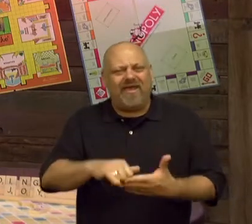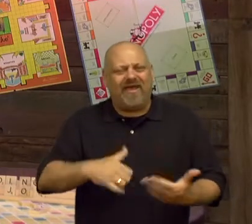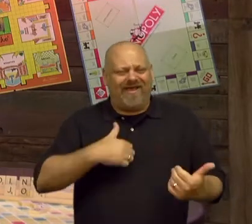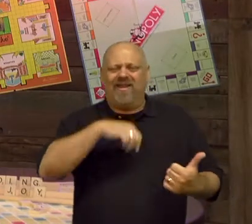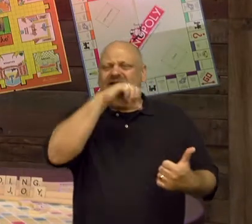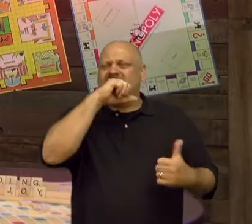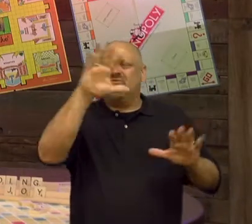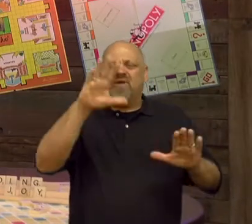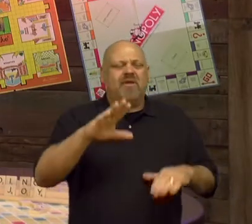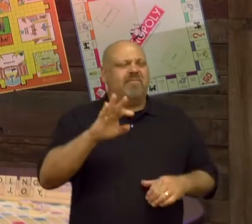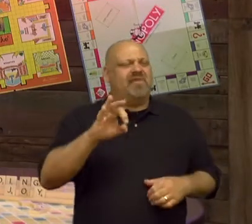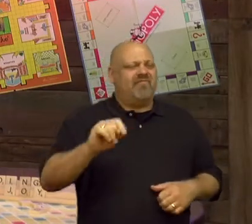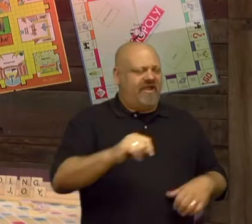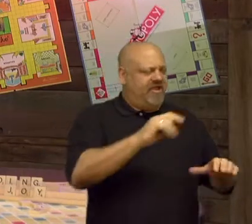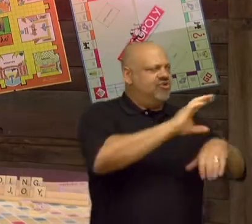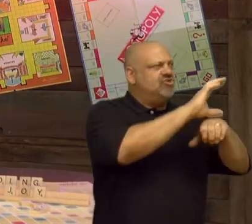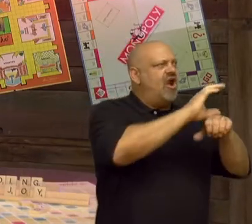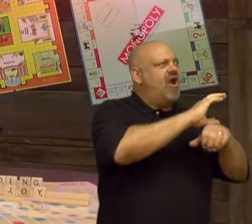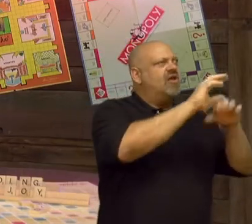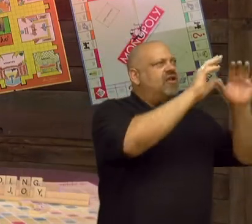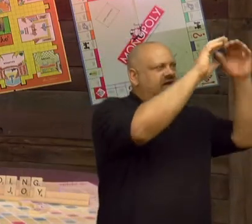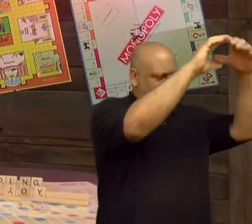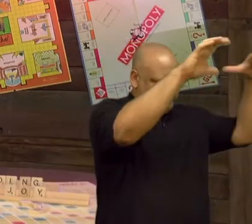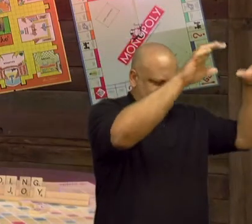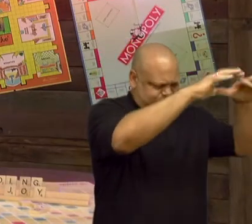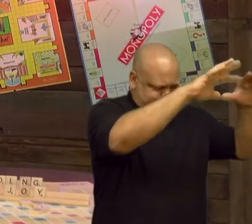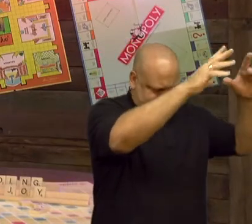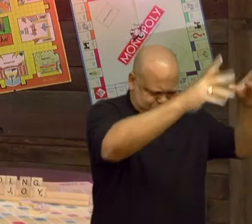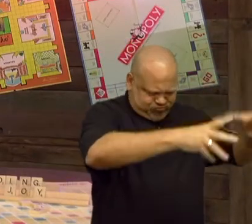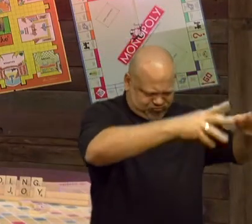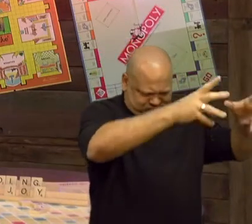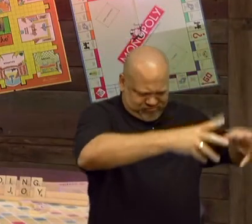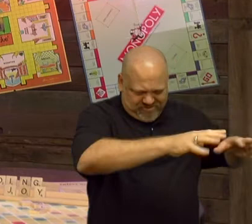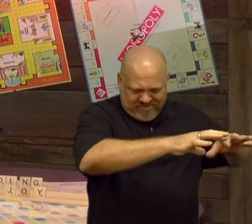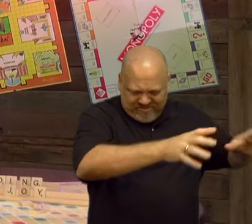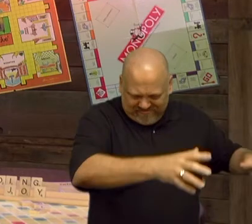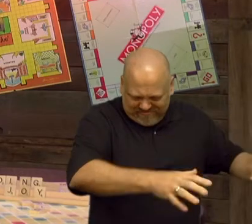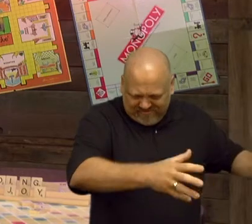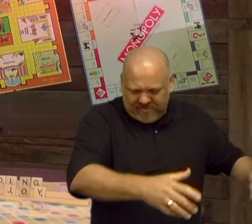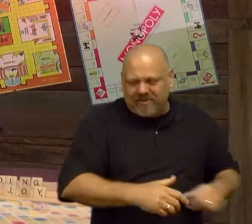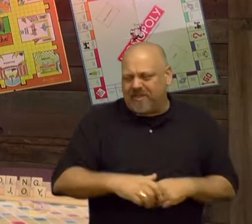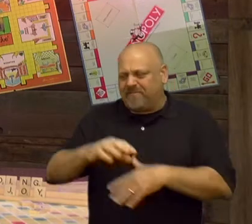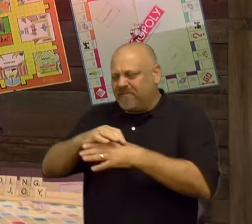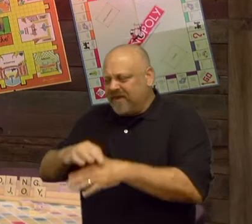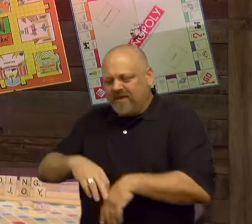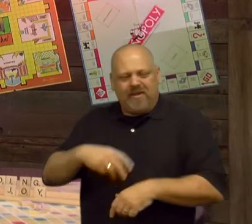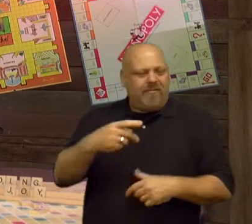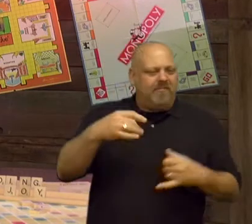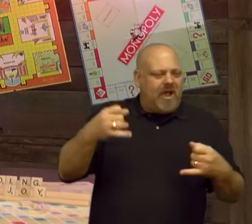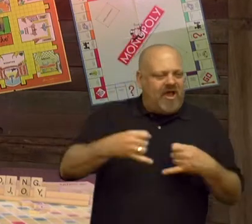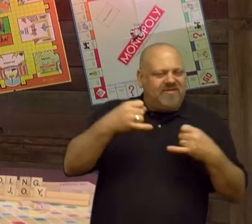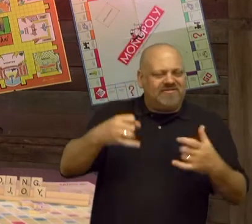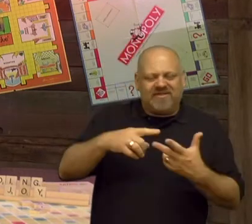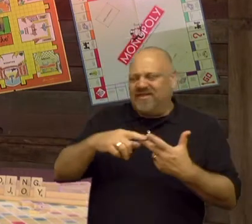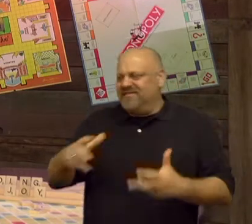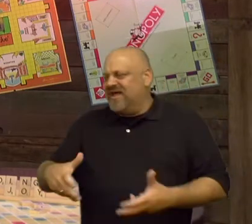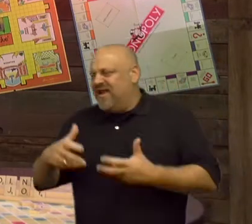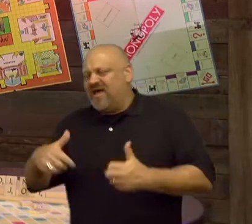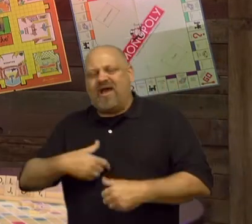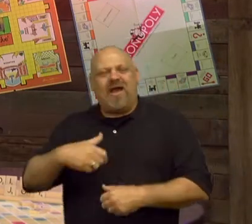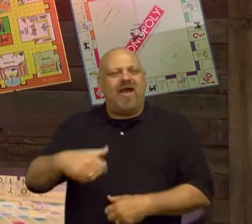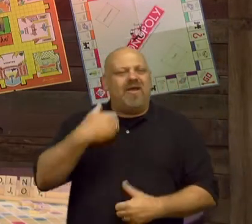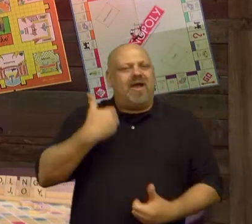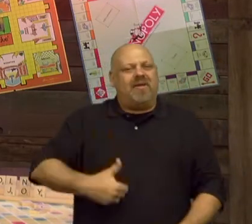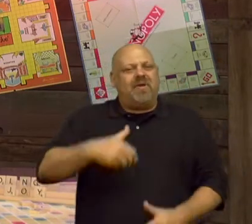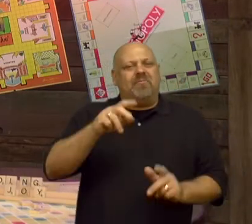got all the meats, all the salads, all the pastas. I'm a person that loves comfort. And when it comes to adversity, I'm a person